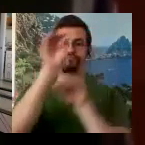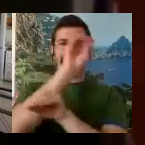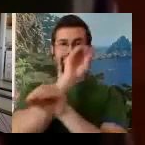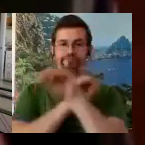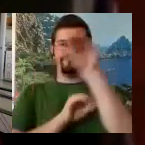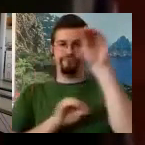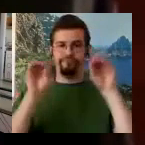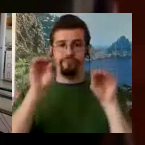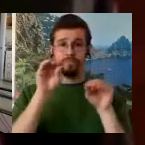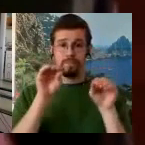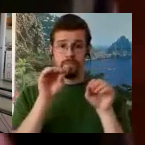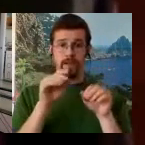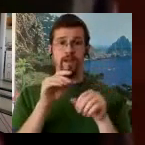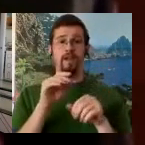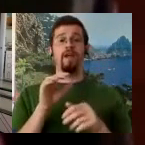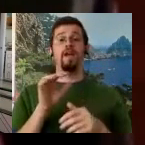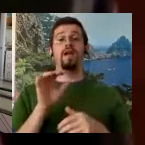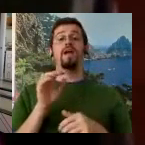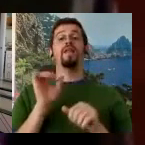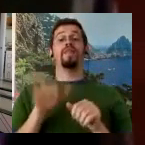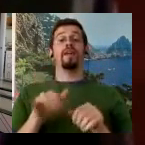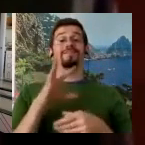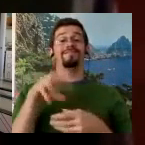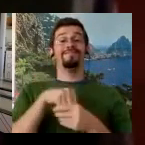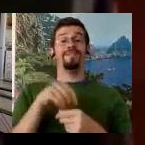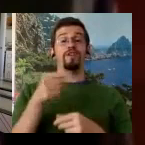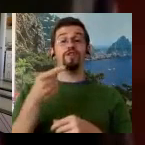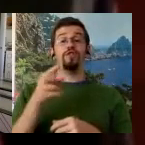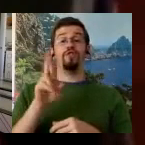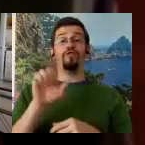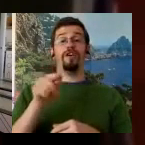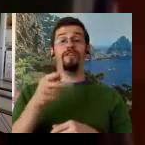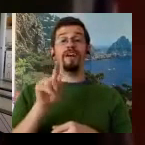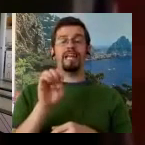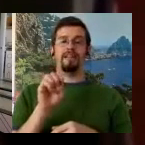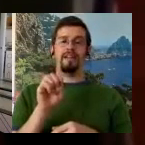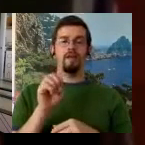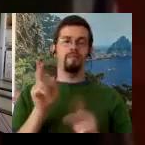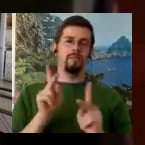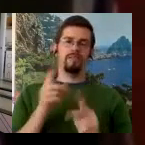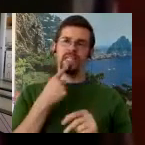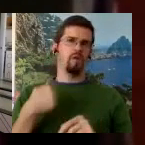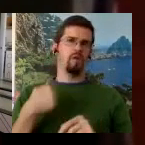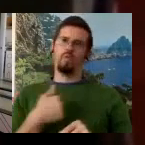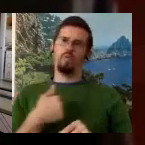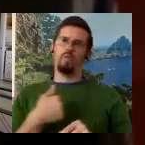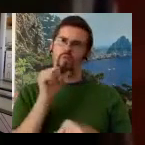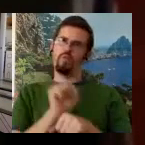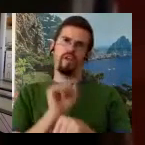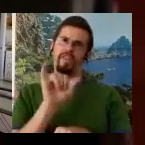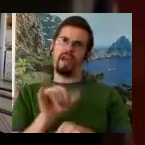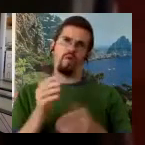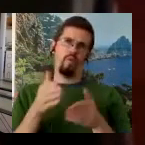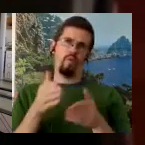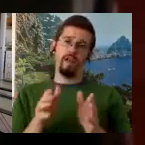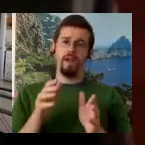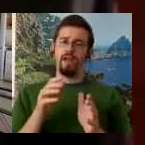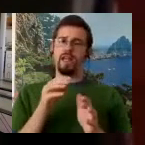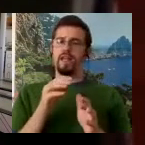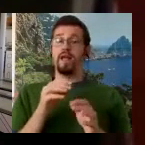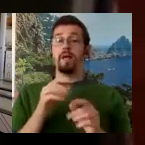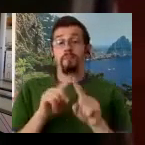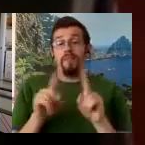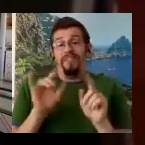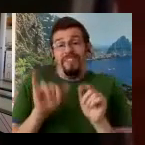people that use Graphite, they say, but Graphite doesn't work that way, or we don't work that way, but that's the way that SignWriting works,